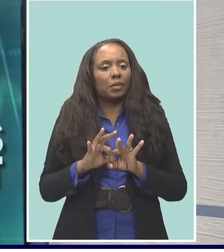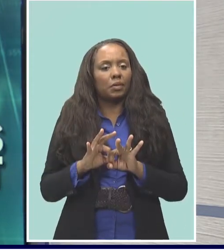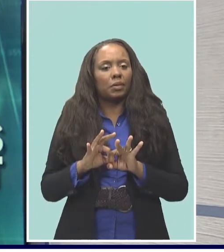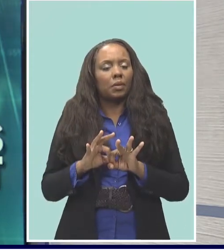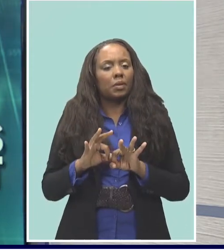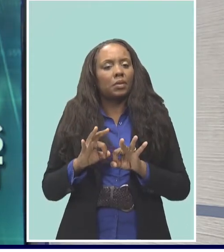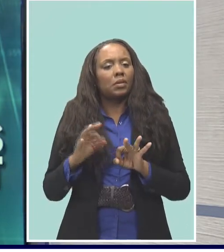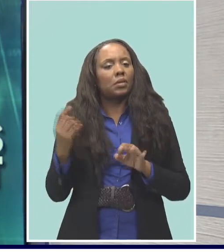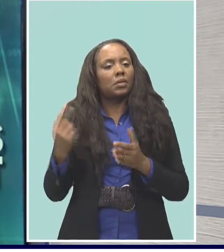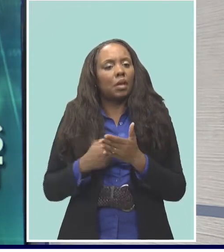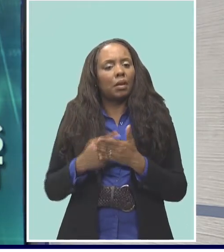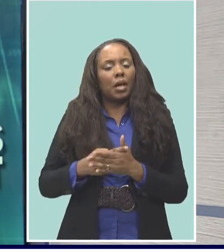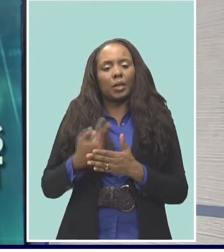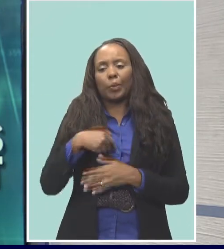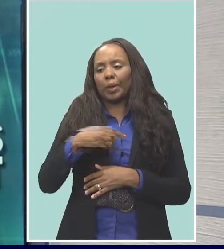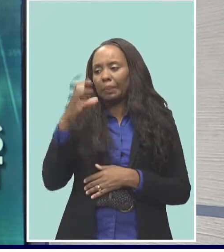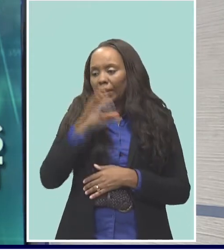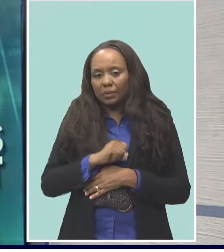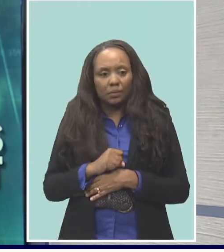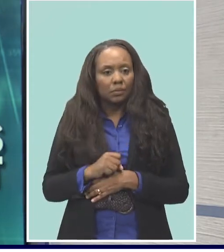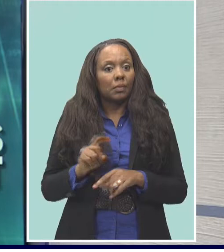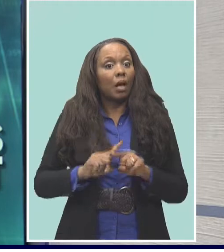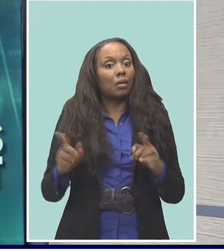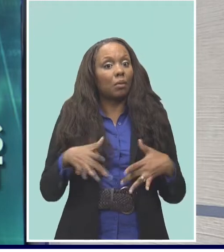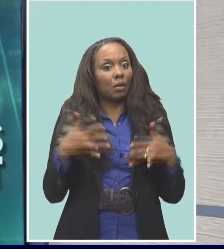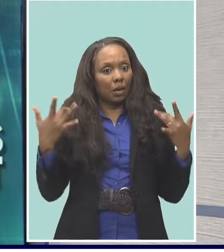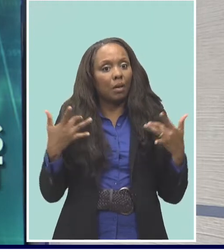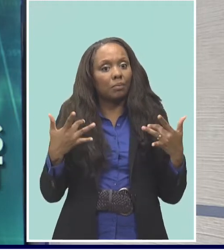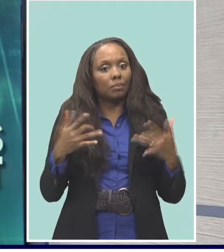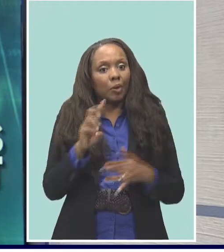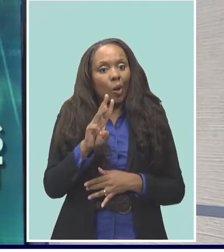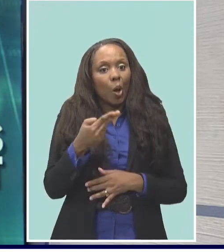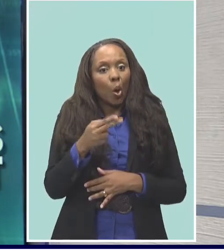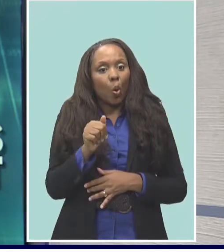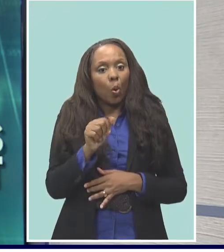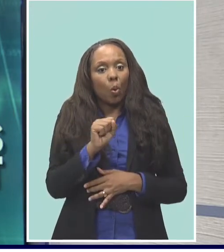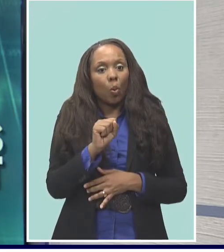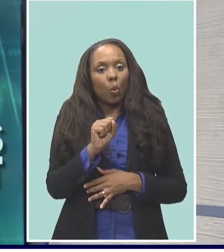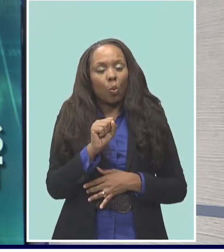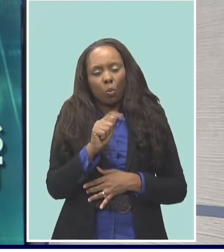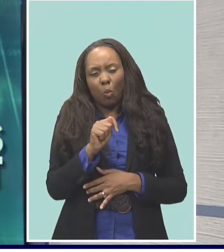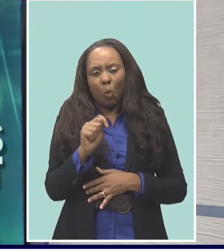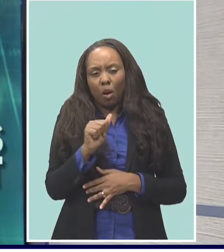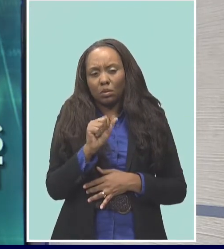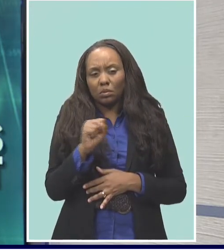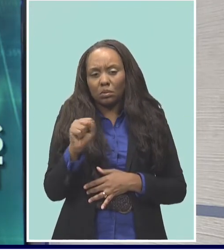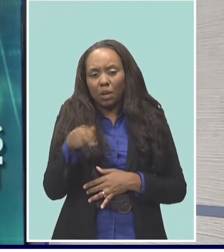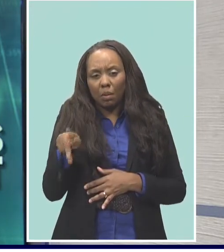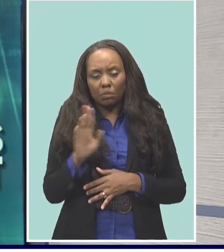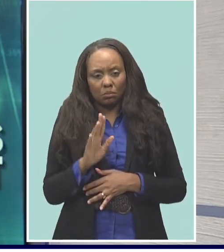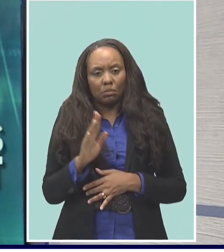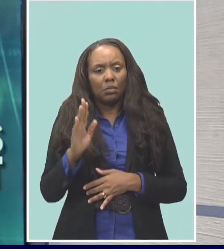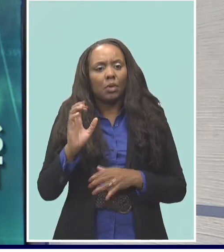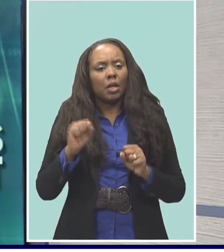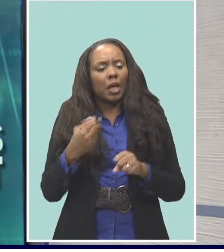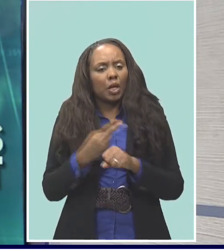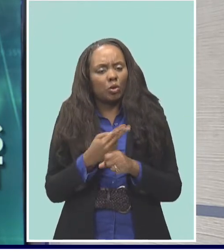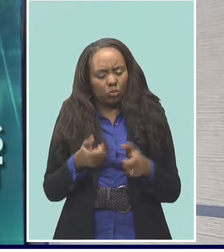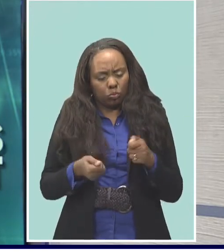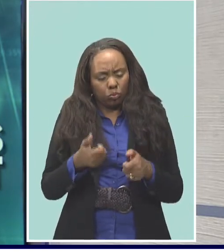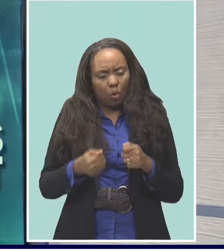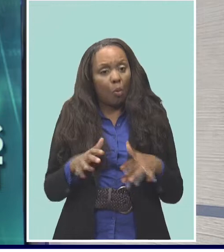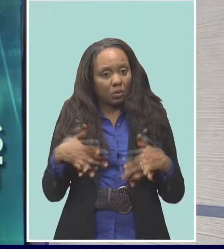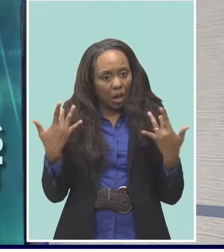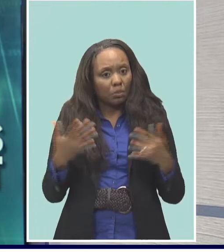information. She adds that WhatsApp is one way to make sure that doesn't happen. Using the bank's upcoming quarterly economic review as an